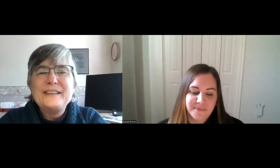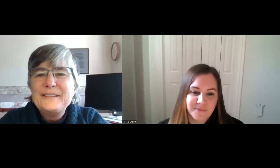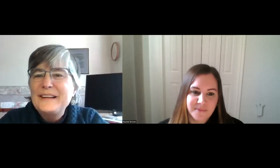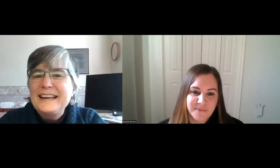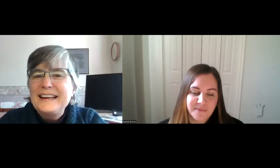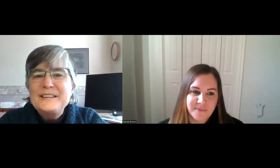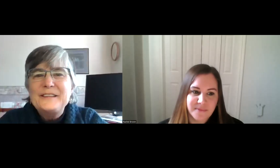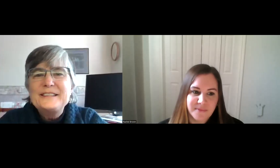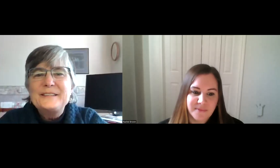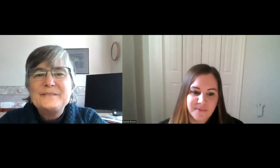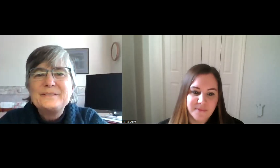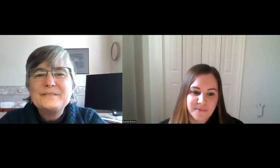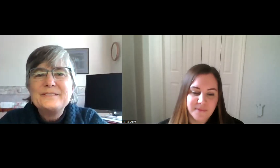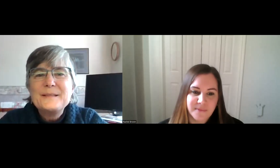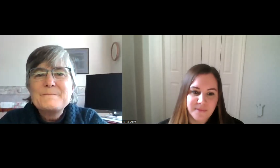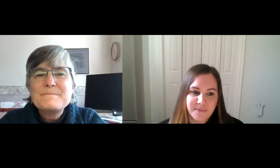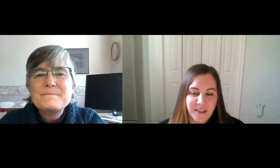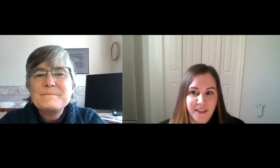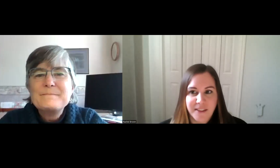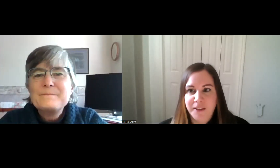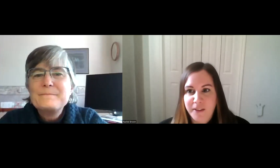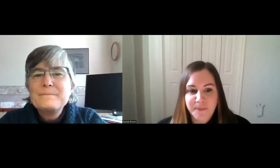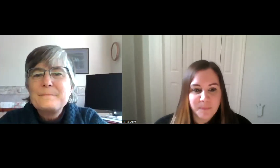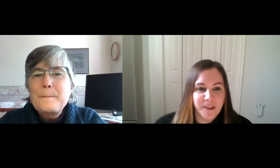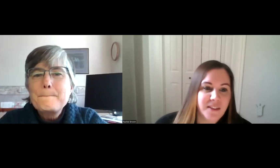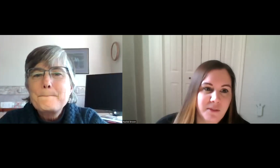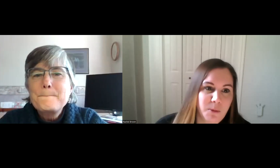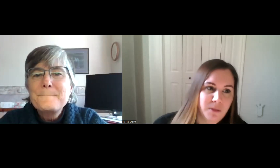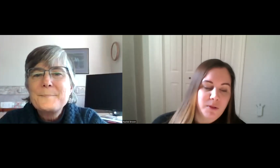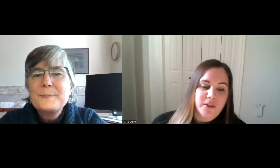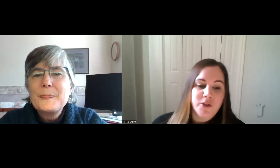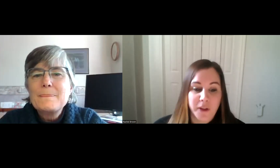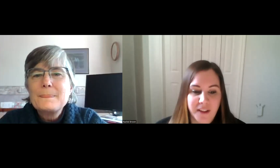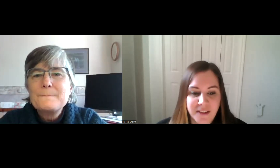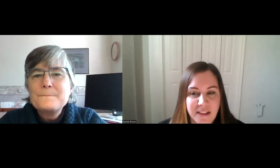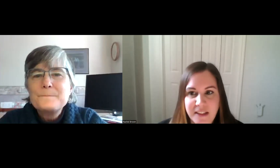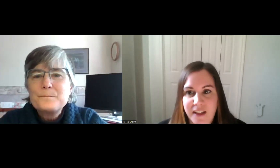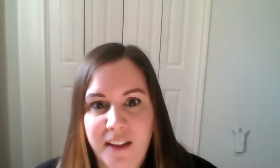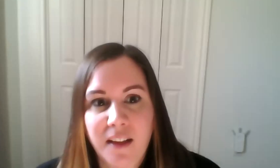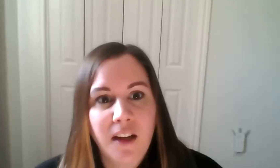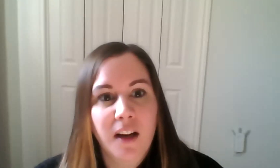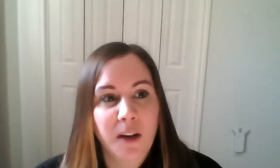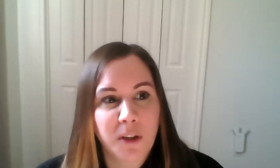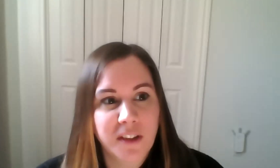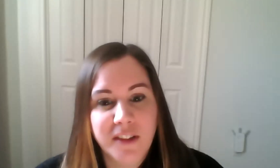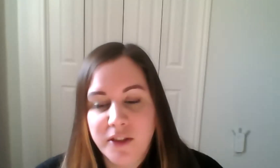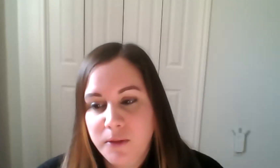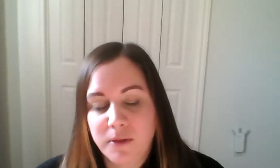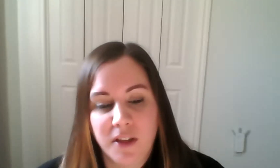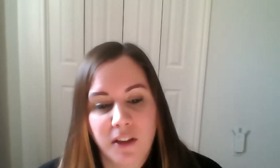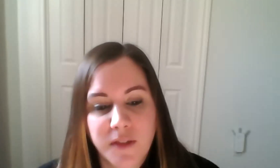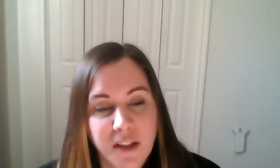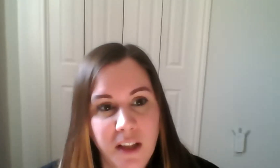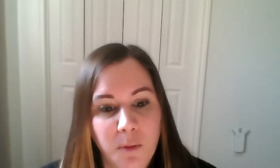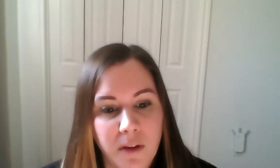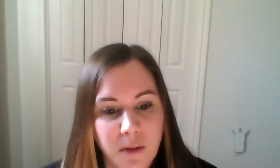over to Rachel. Thanks, Carrie. Thanks everyone for joining us today. I wanted to